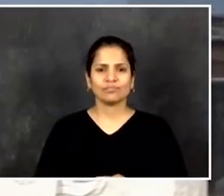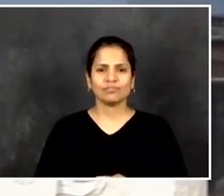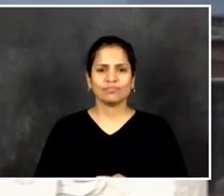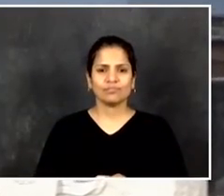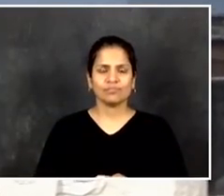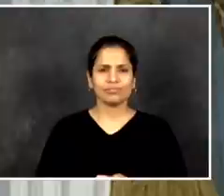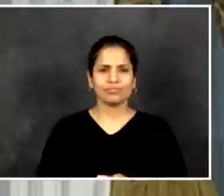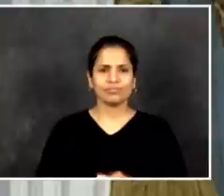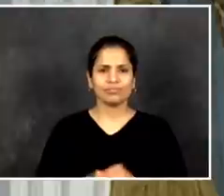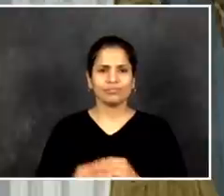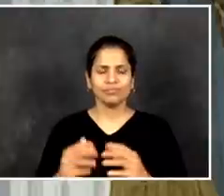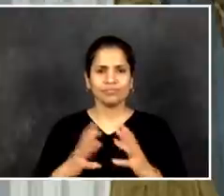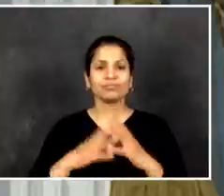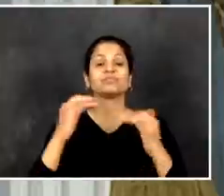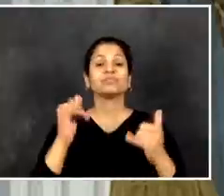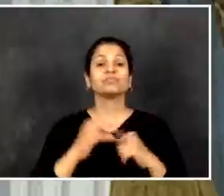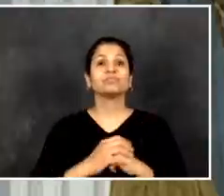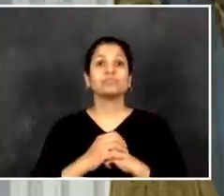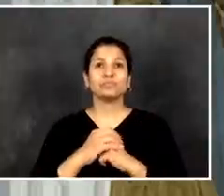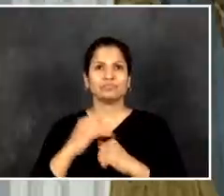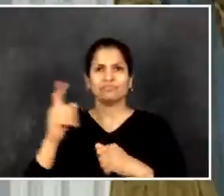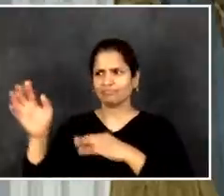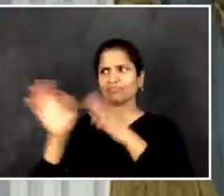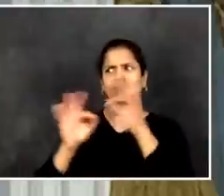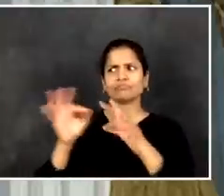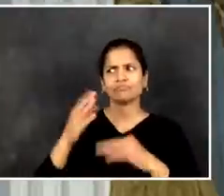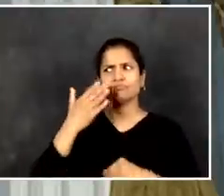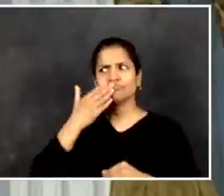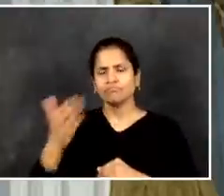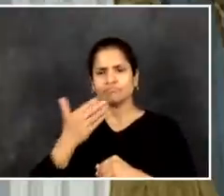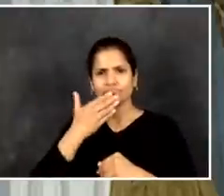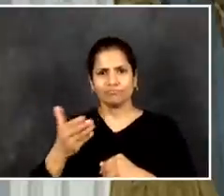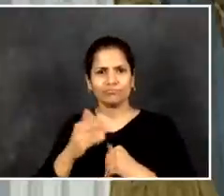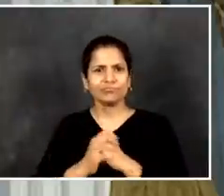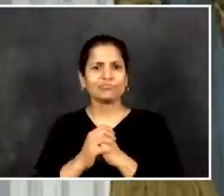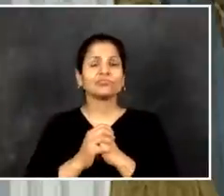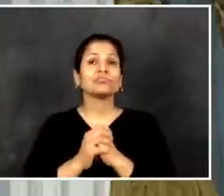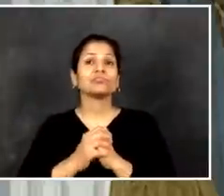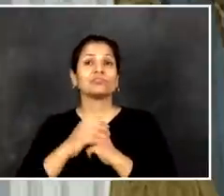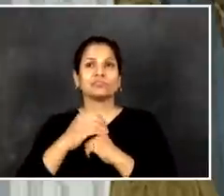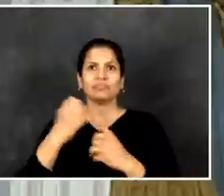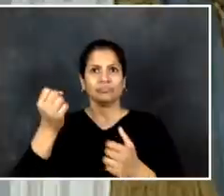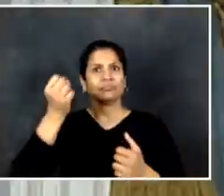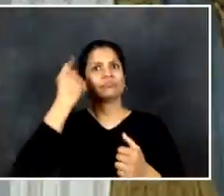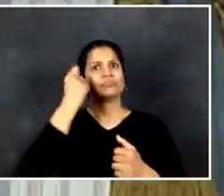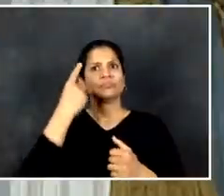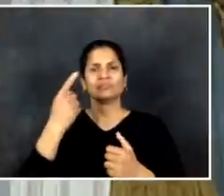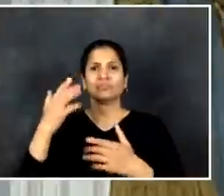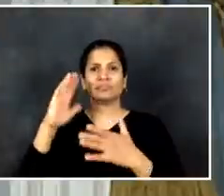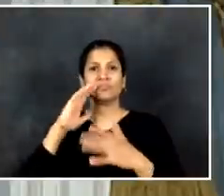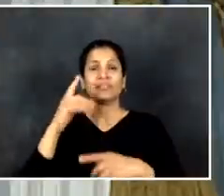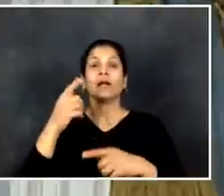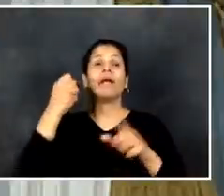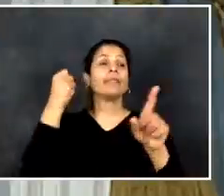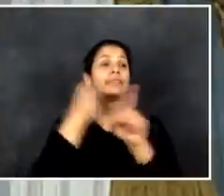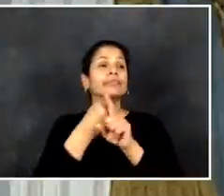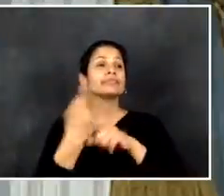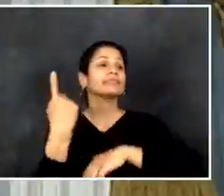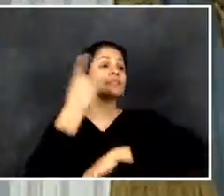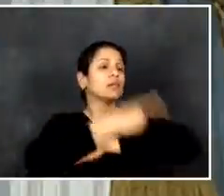It was a process where there were a lot of days of doubt. There were moments where, you know, I would call Mitch at Dr. Katz